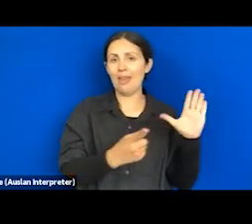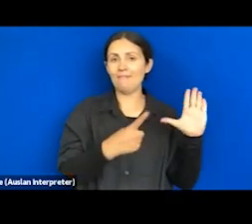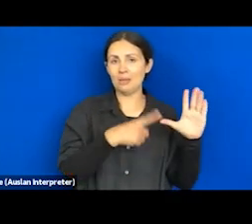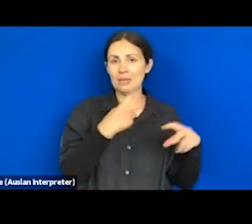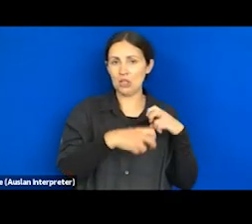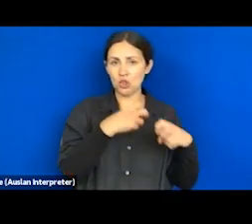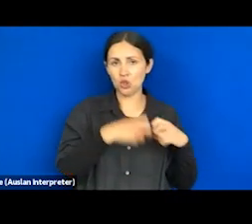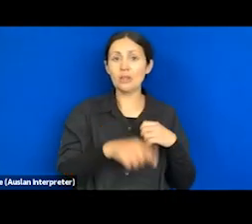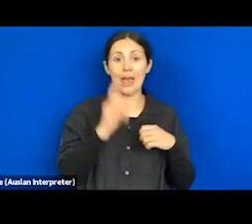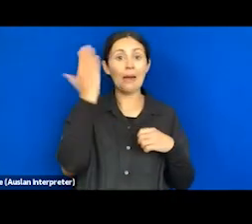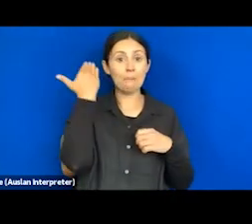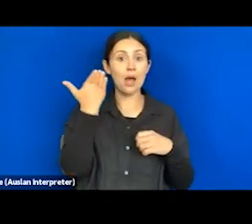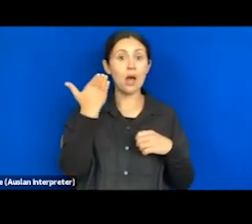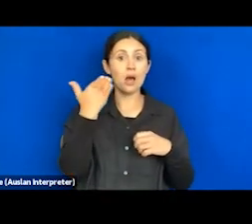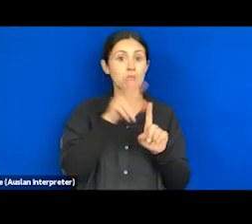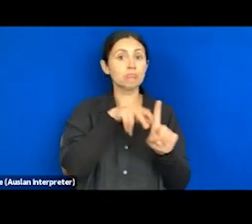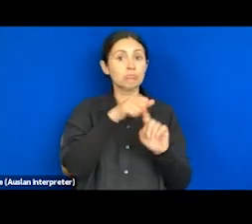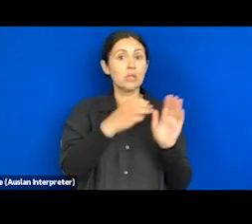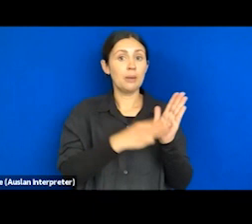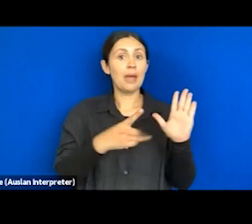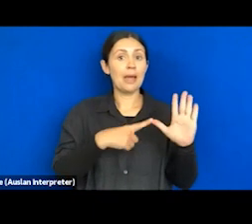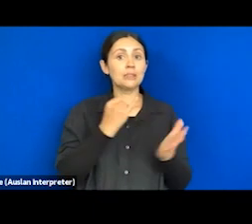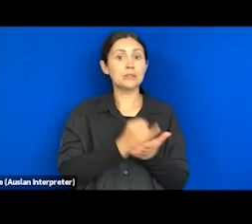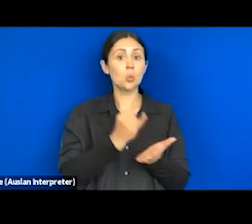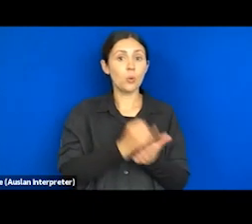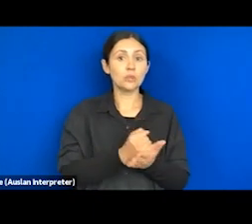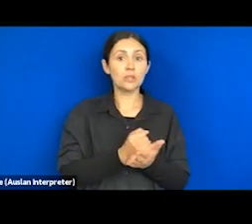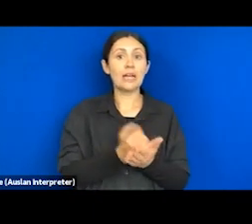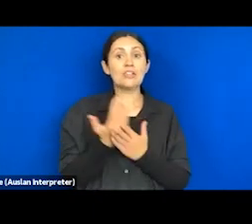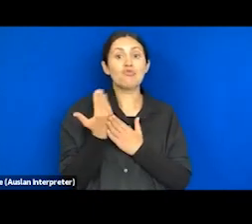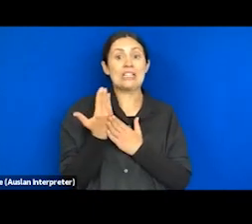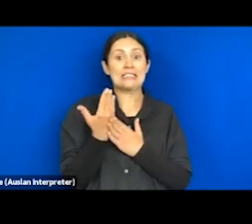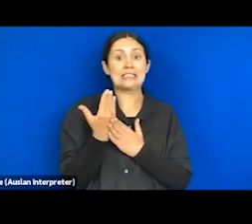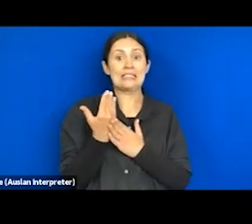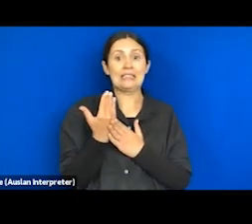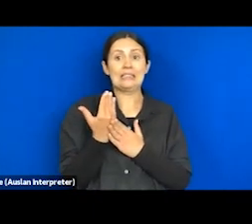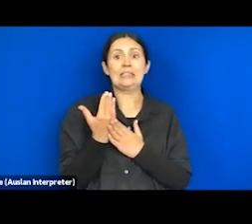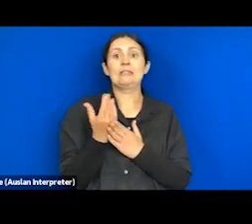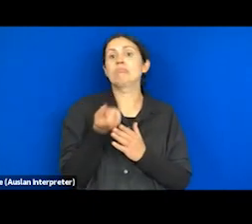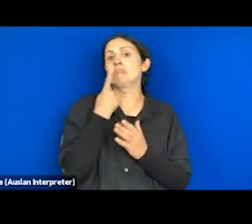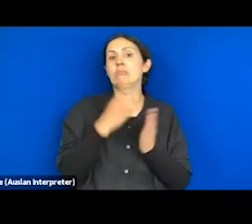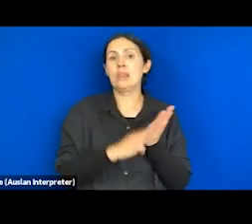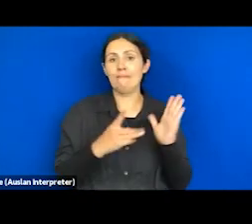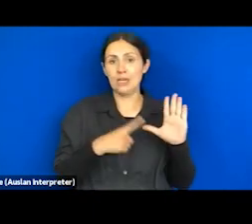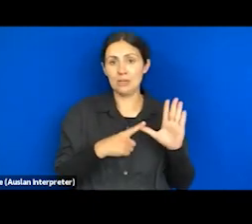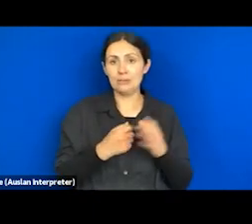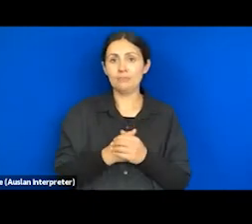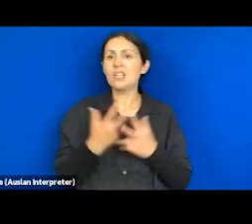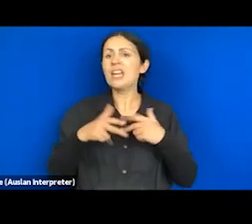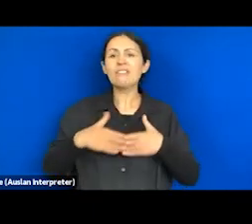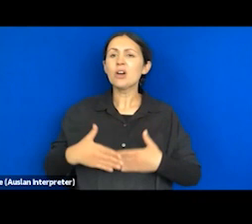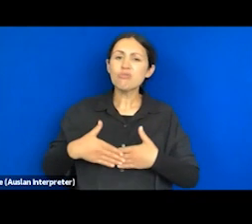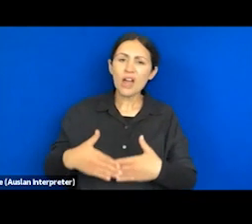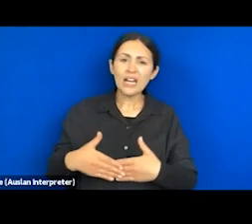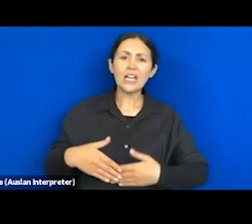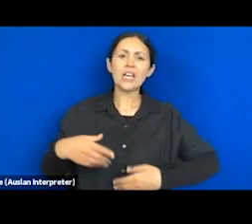diagnosed with methamphetamine use disorder and have used really recently. We're also excluding people who are lactating, pregnant, or not